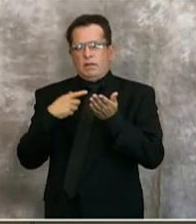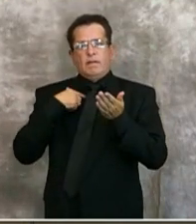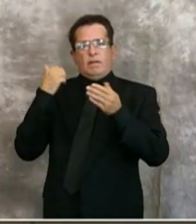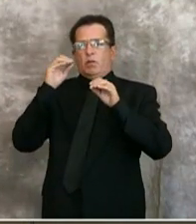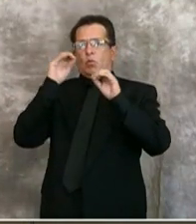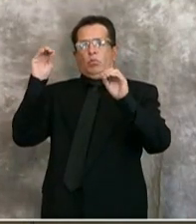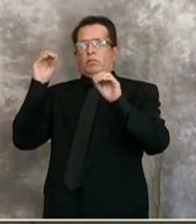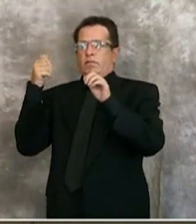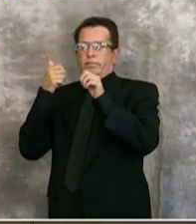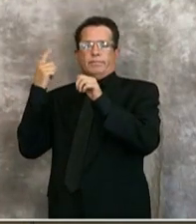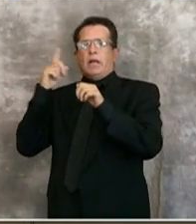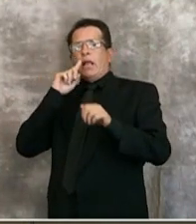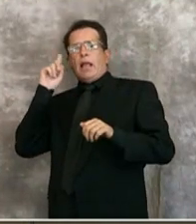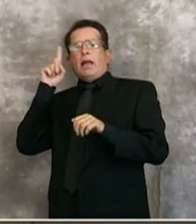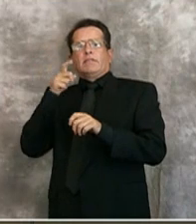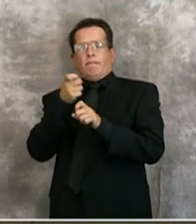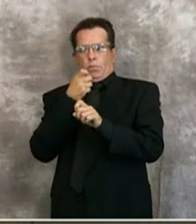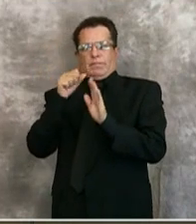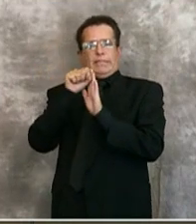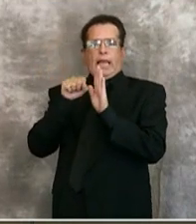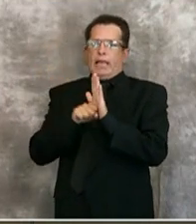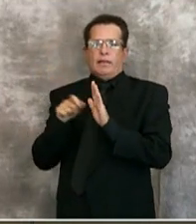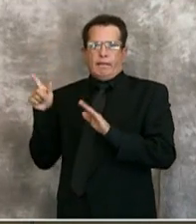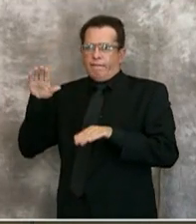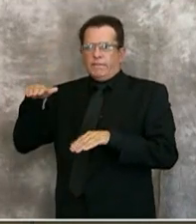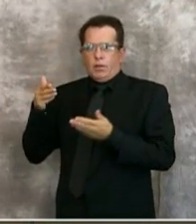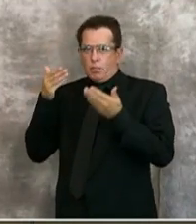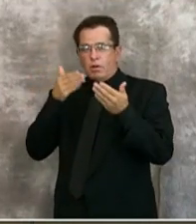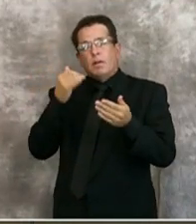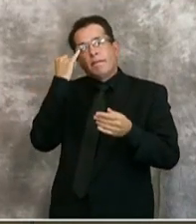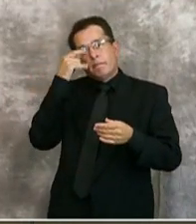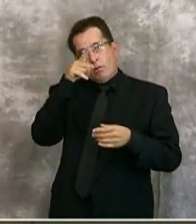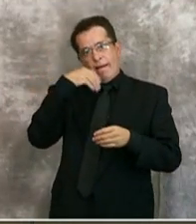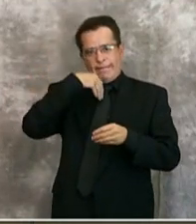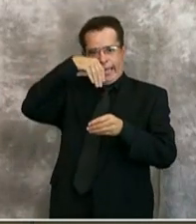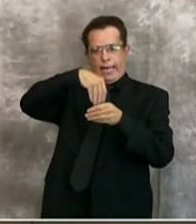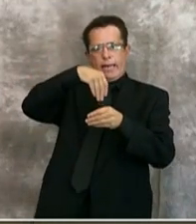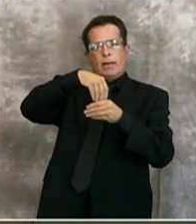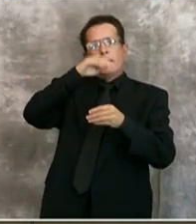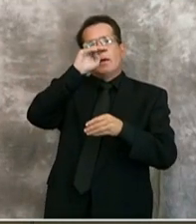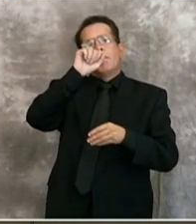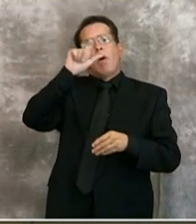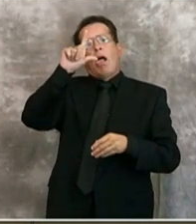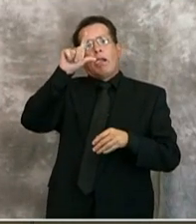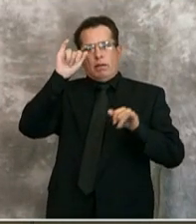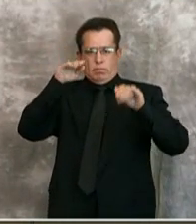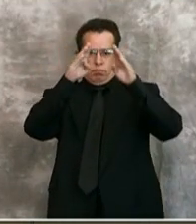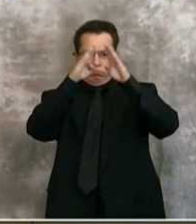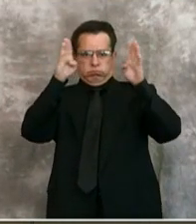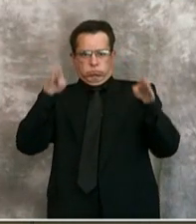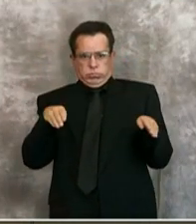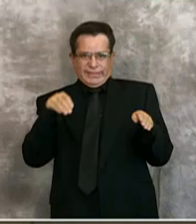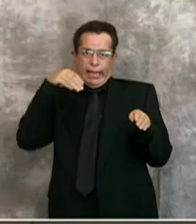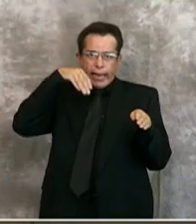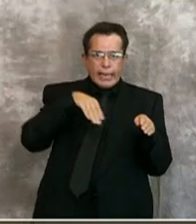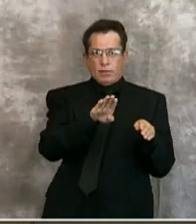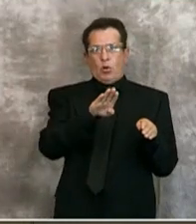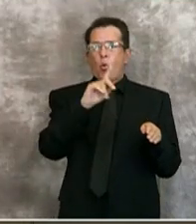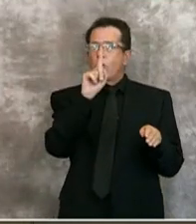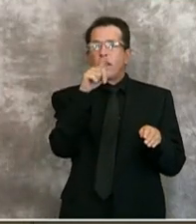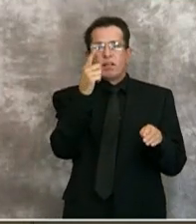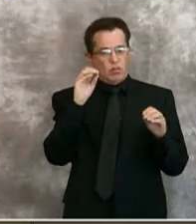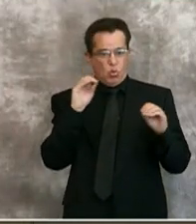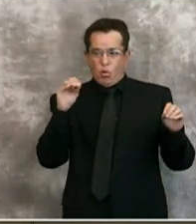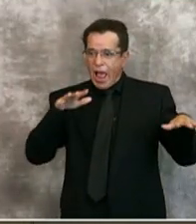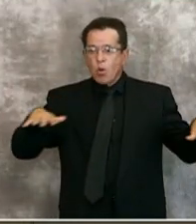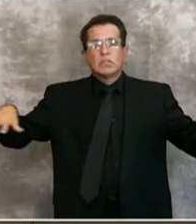from the state yet, but if, for instance, you have an indoor mall and the access is only from inside,